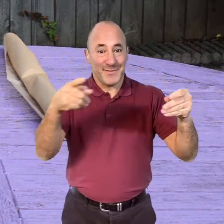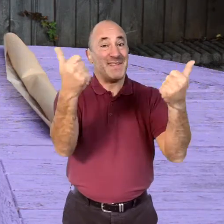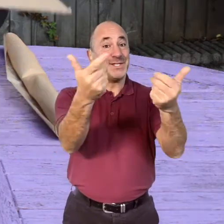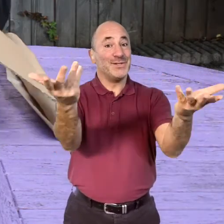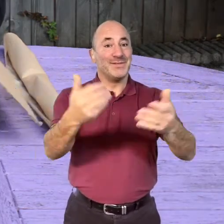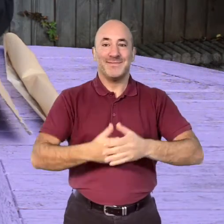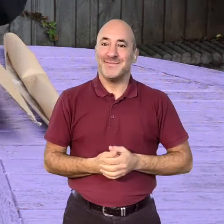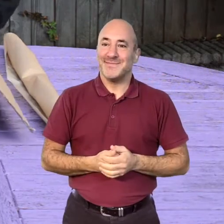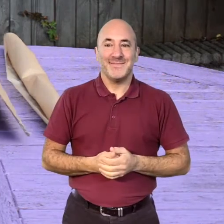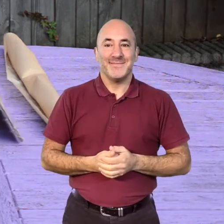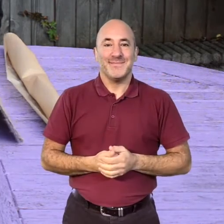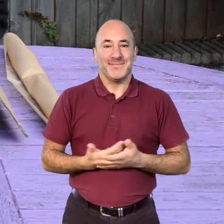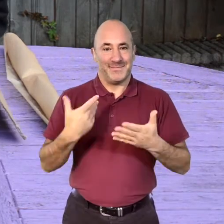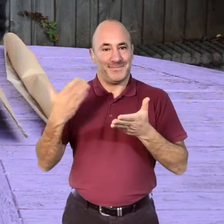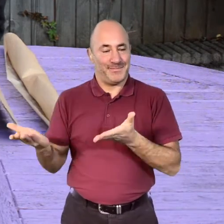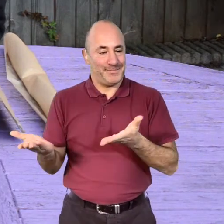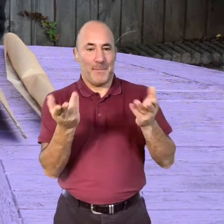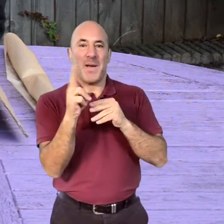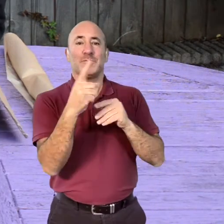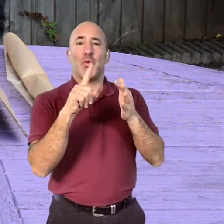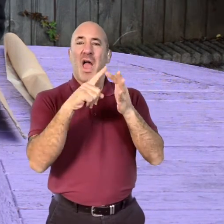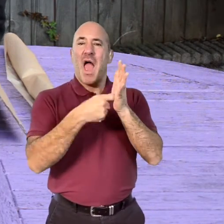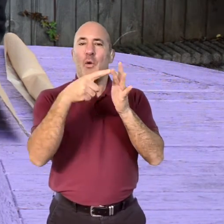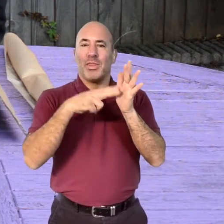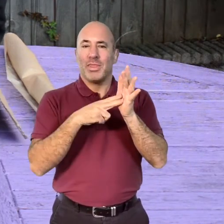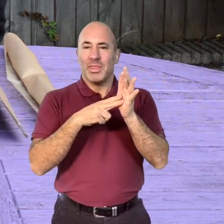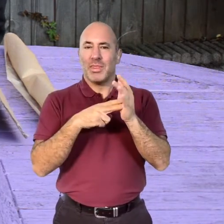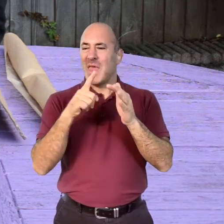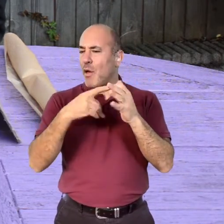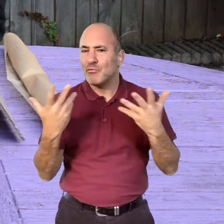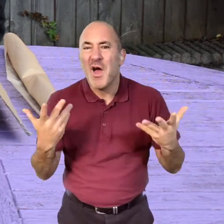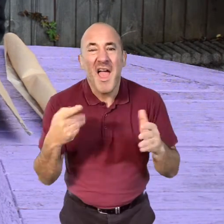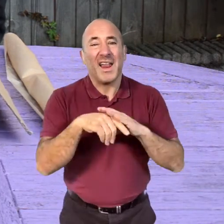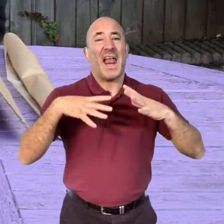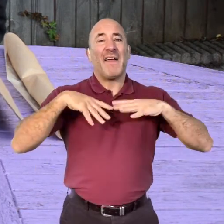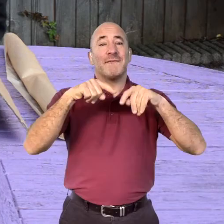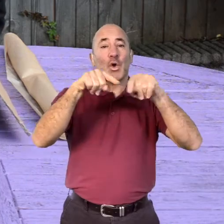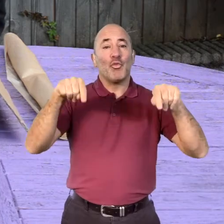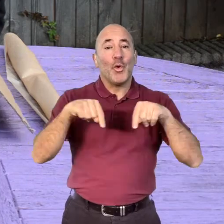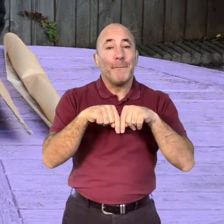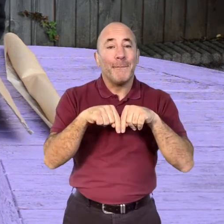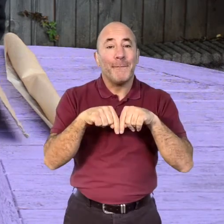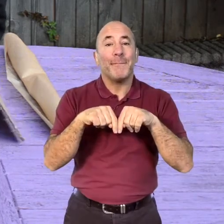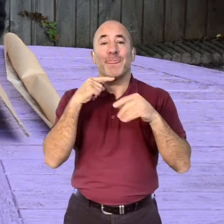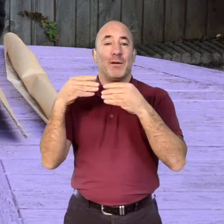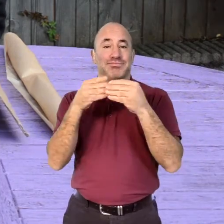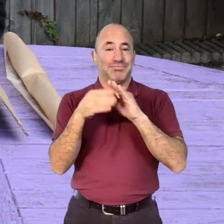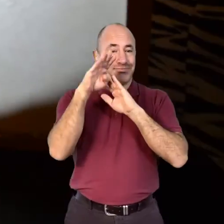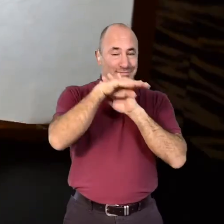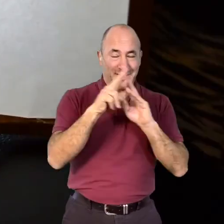done. Now I'm going to pass back to Erin, who's going to take you into the living room and bring everything to life.